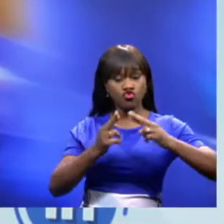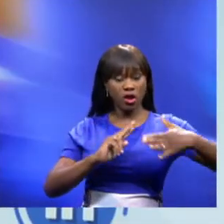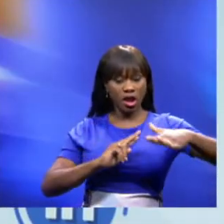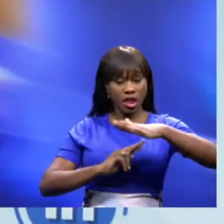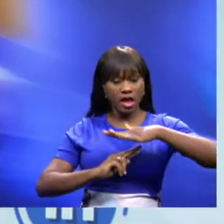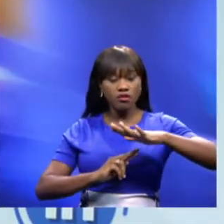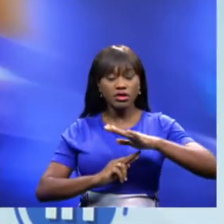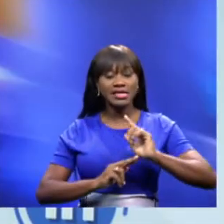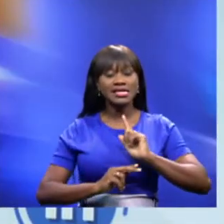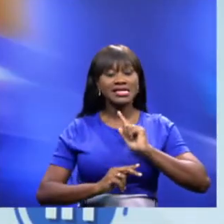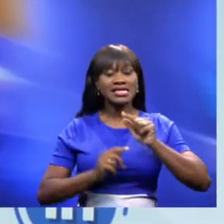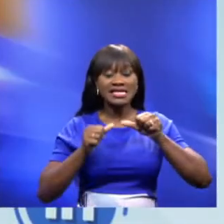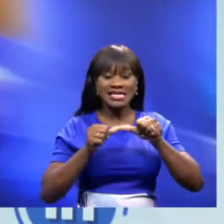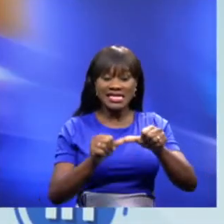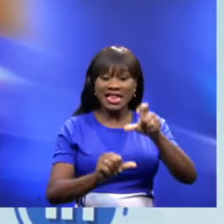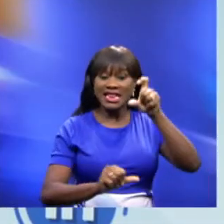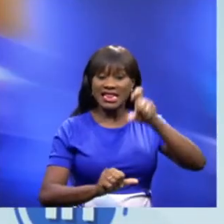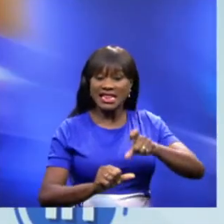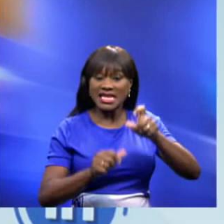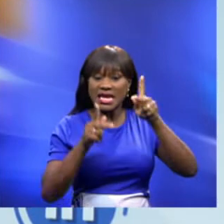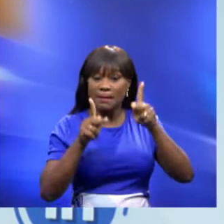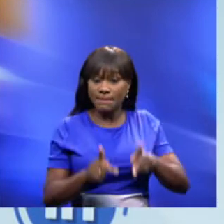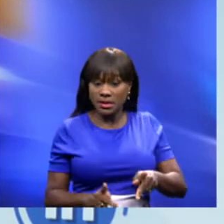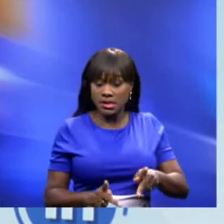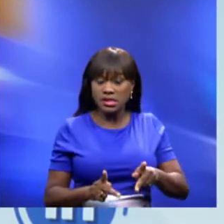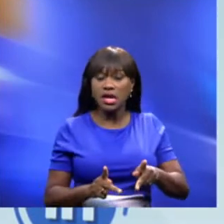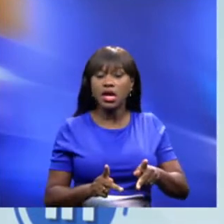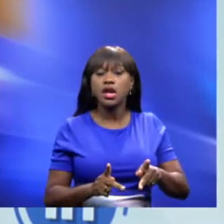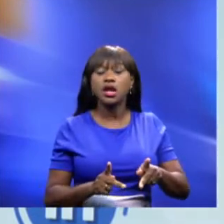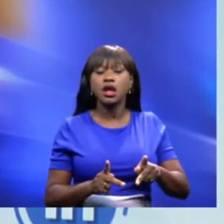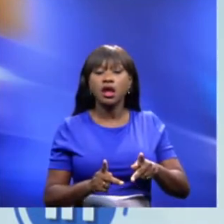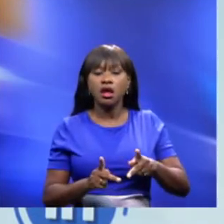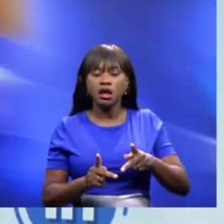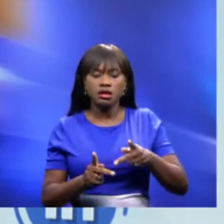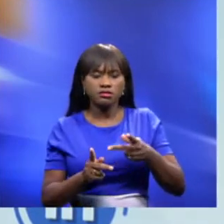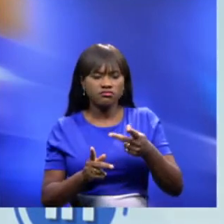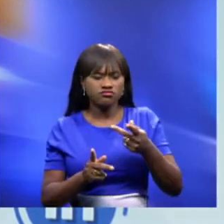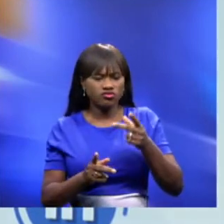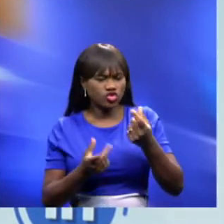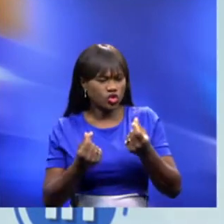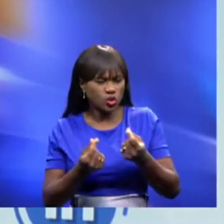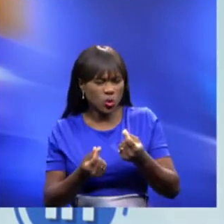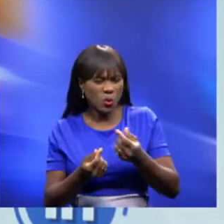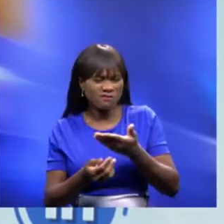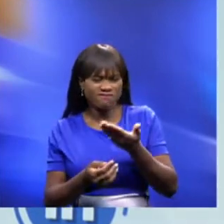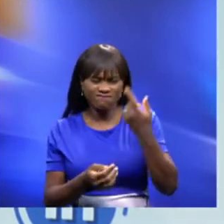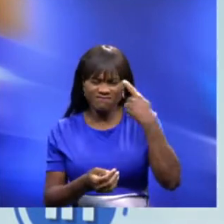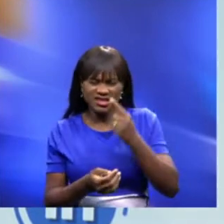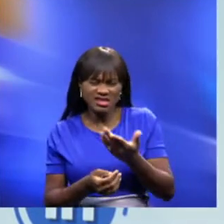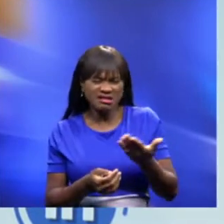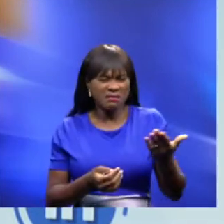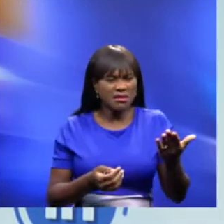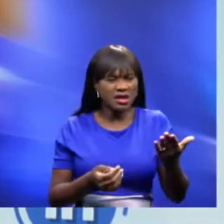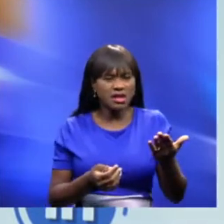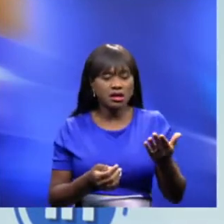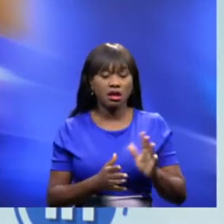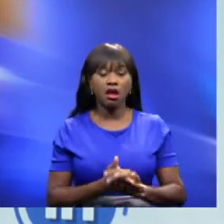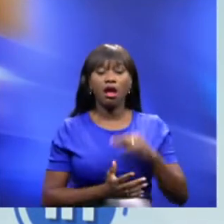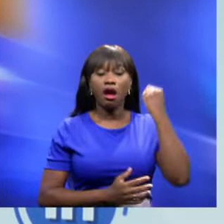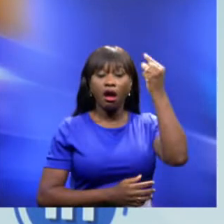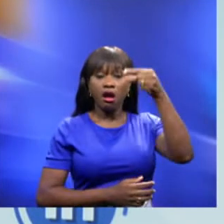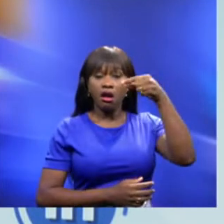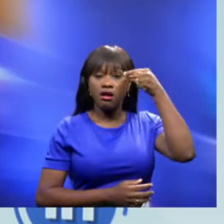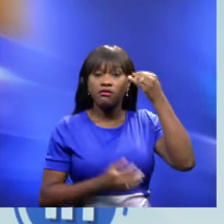need somebody to do something for you, or you need to do something for someone. The government is